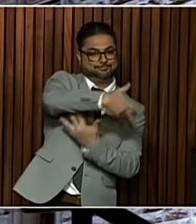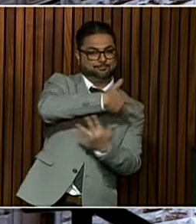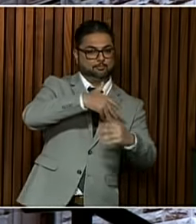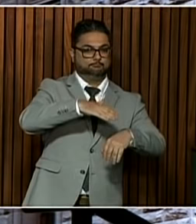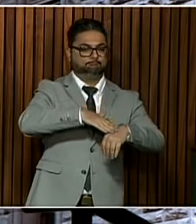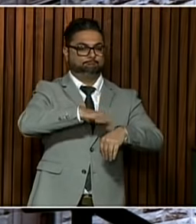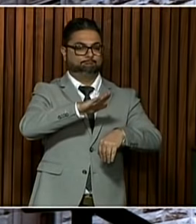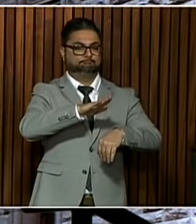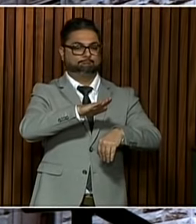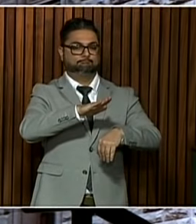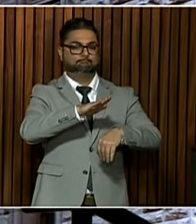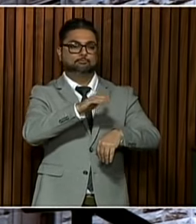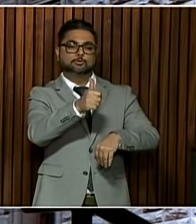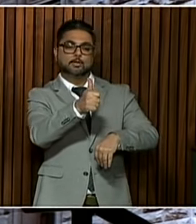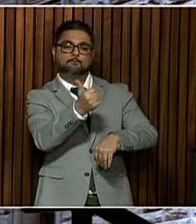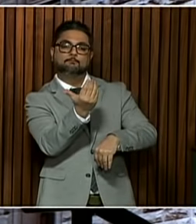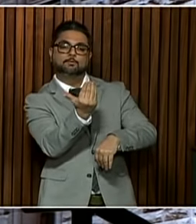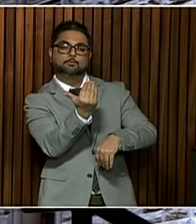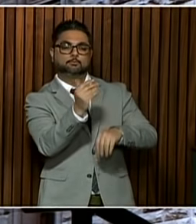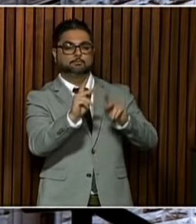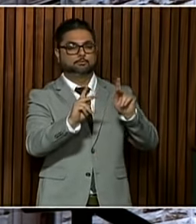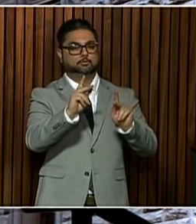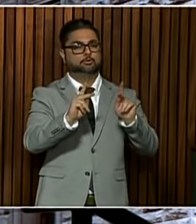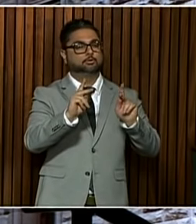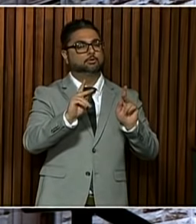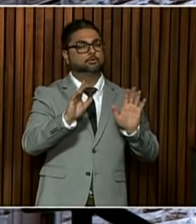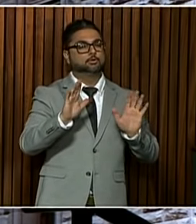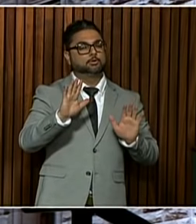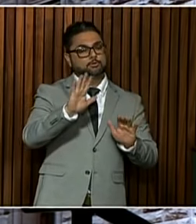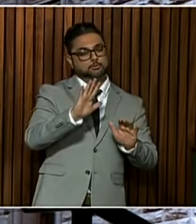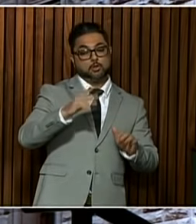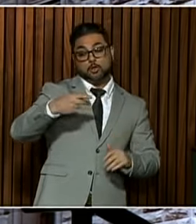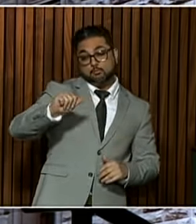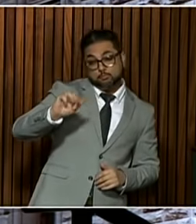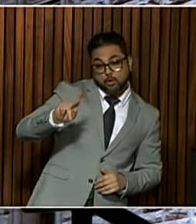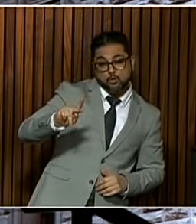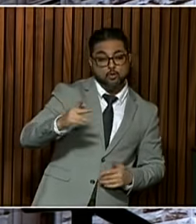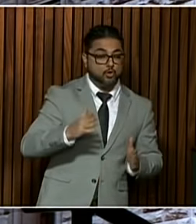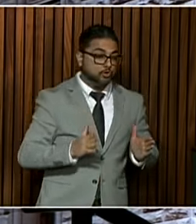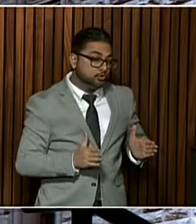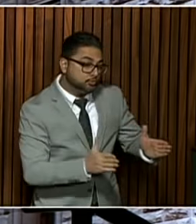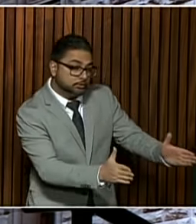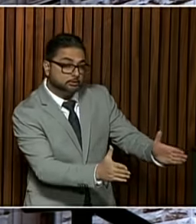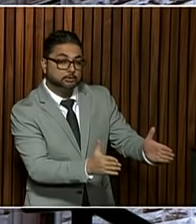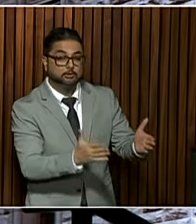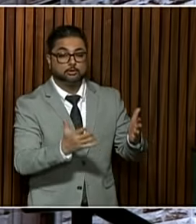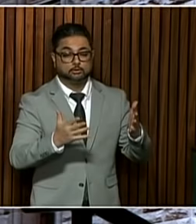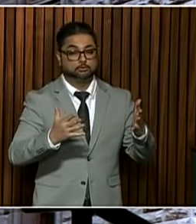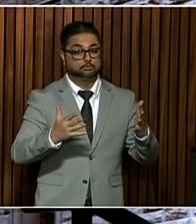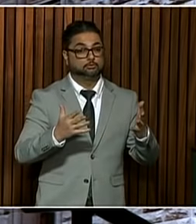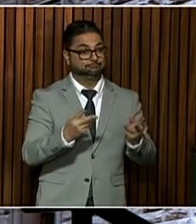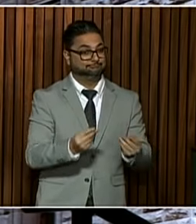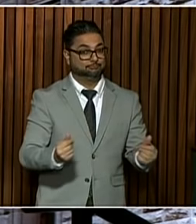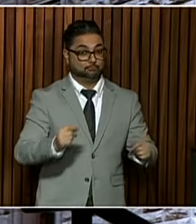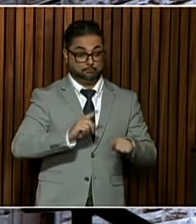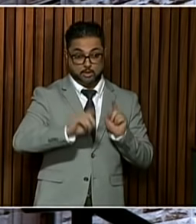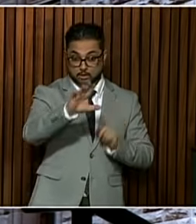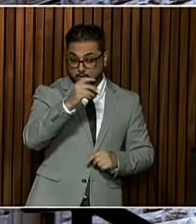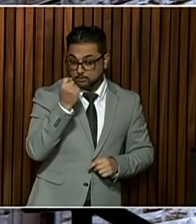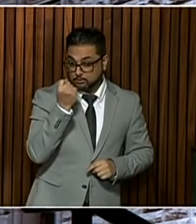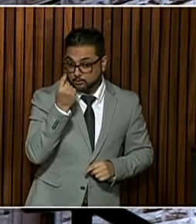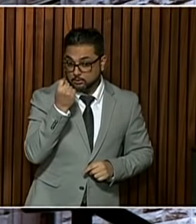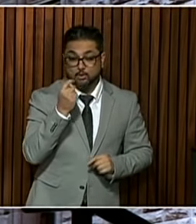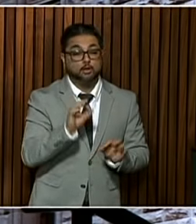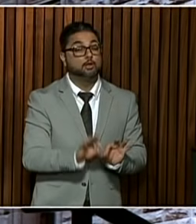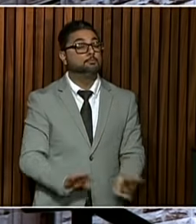et cetera, and that. Meanwhile, there are what you call essential services such as retail, food, groceries,